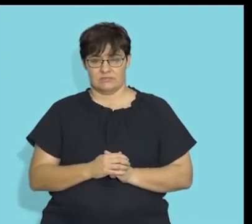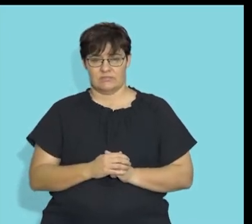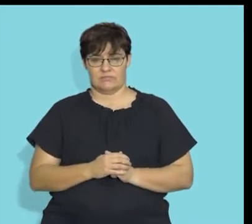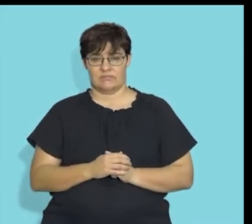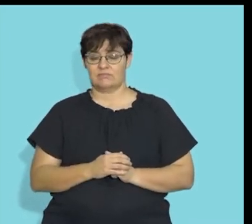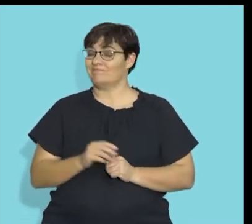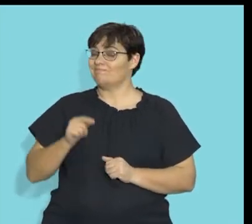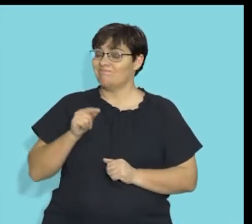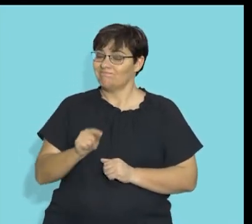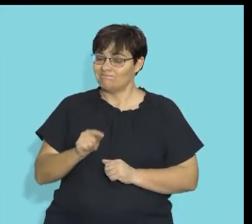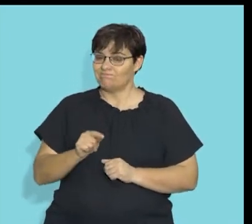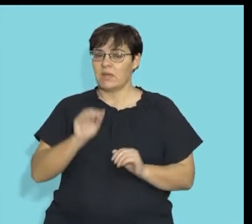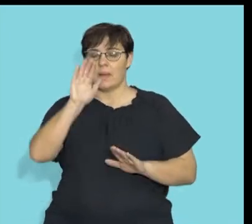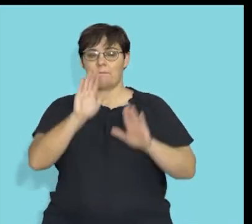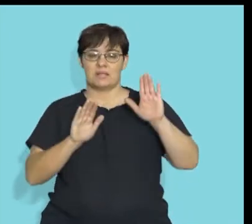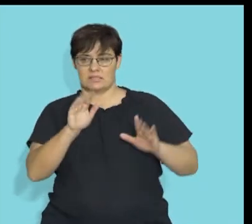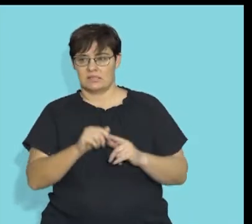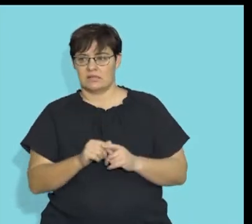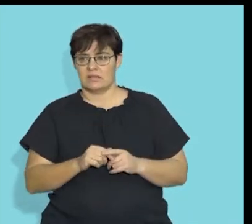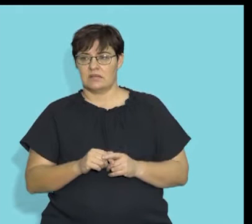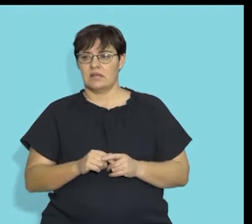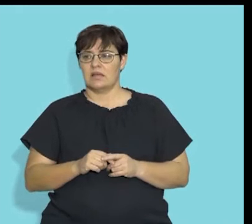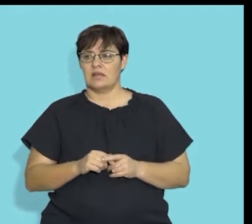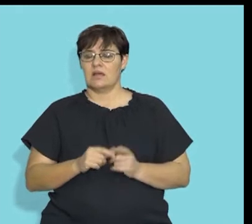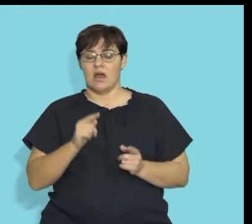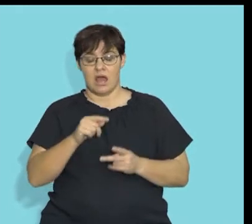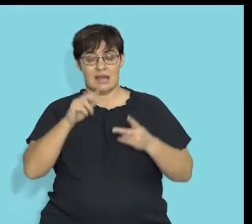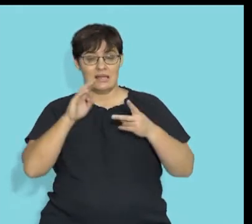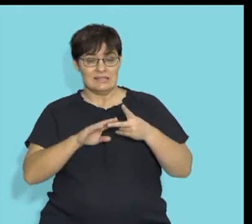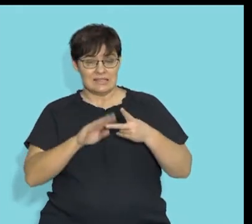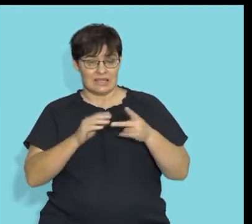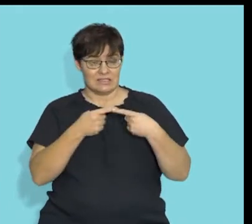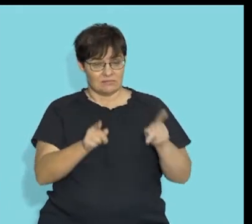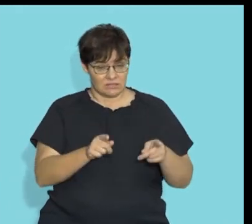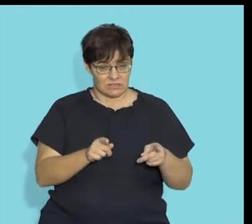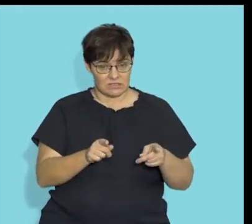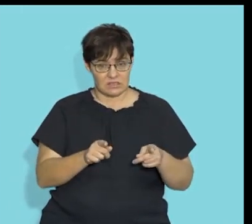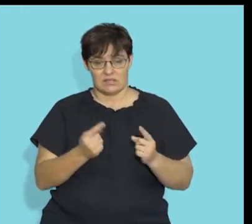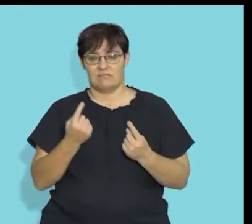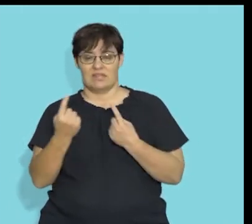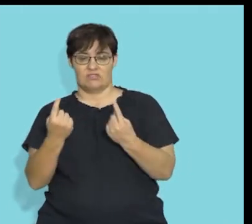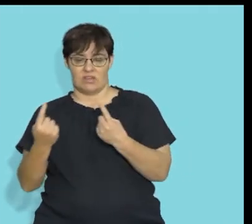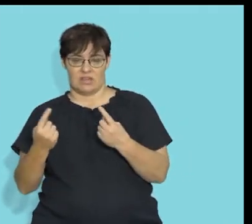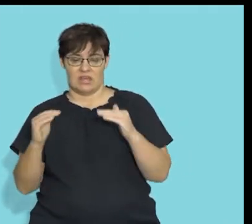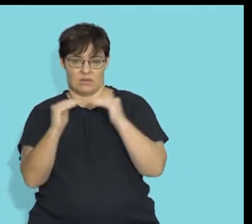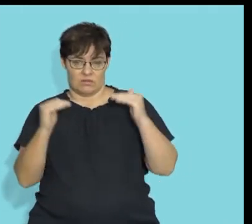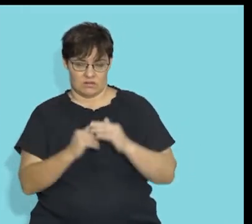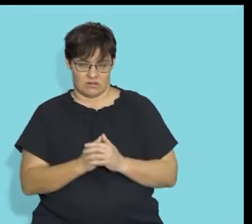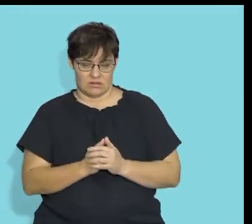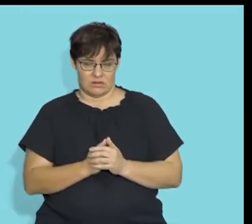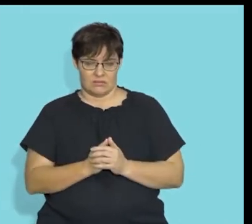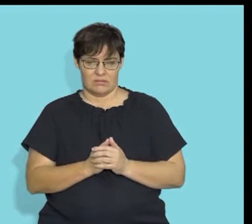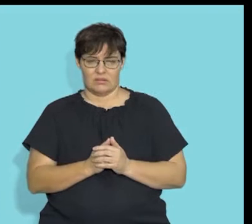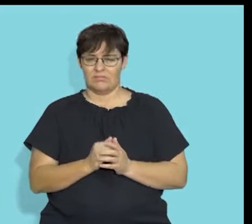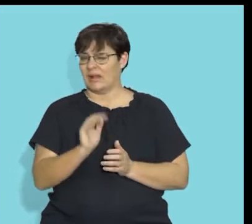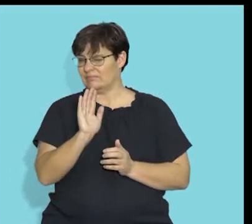now. This is a pattern where the second differences are equal to each other.